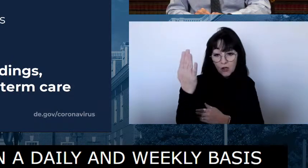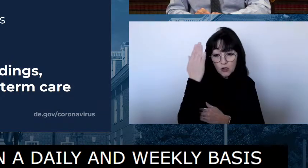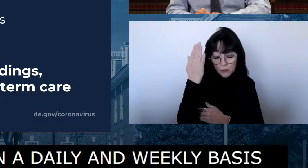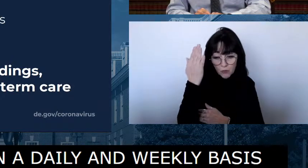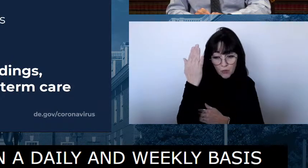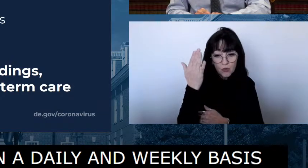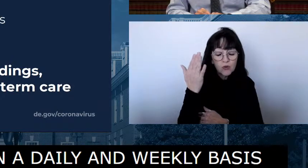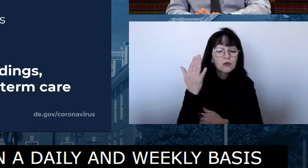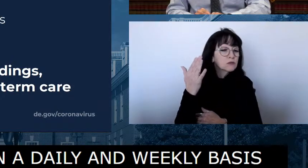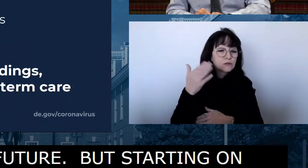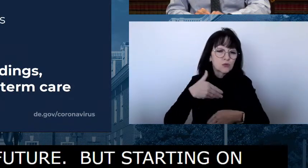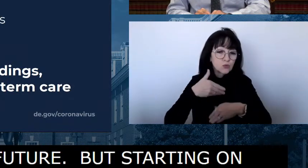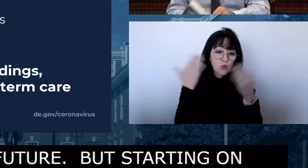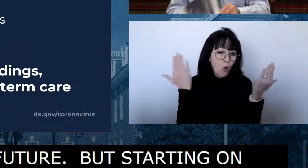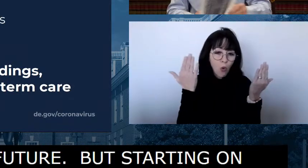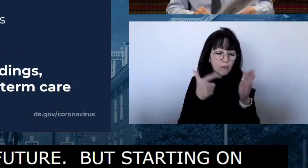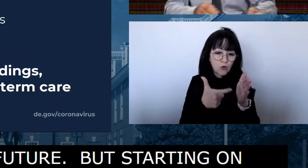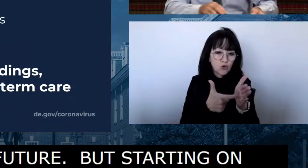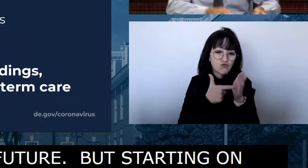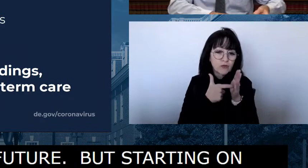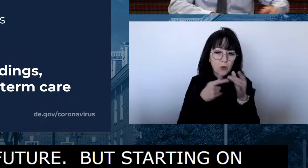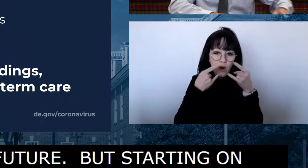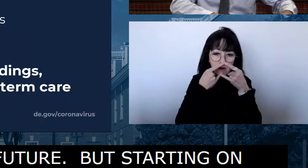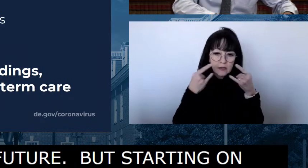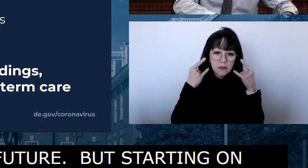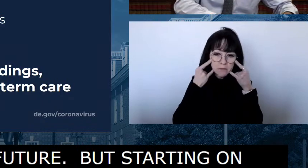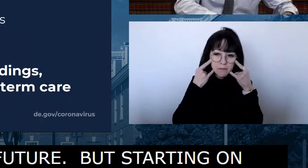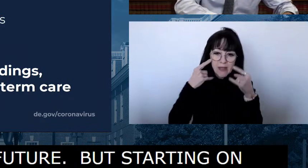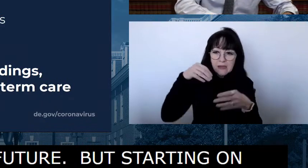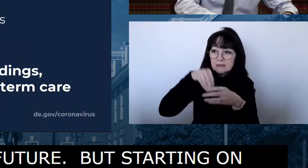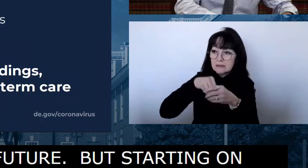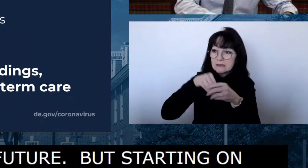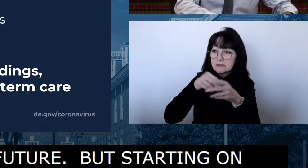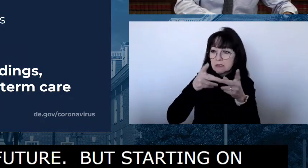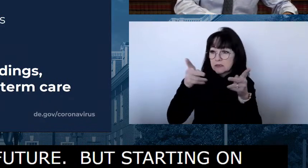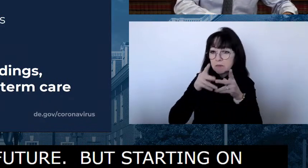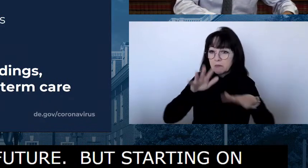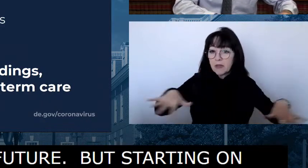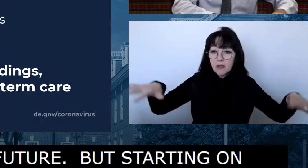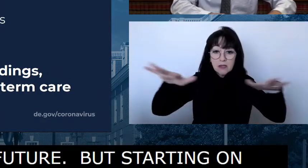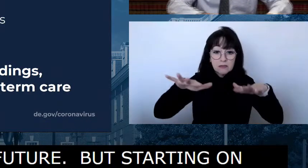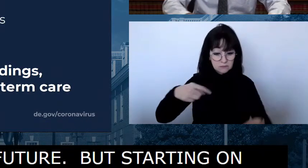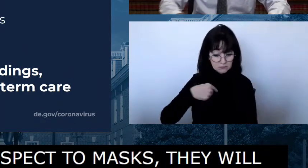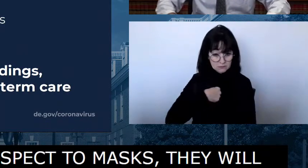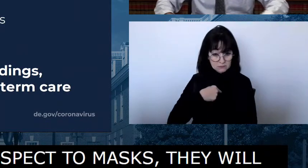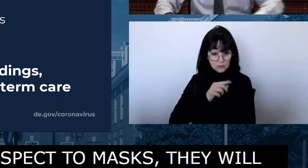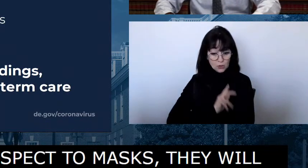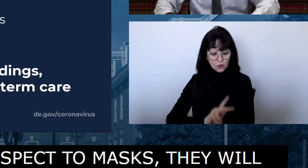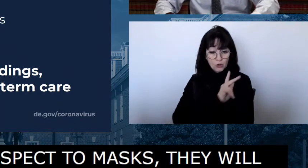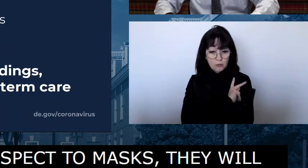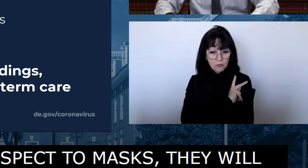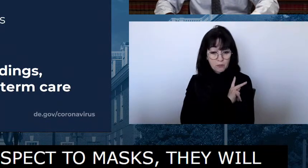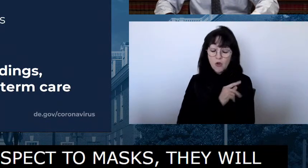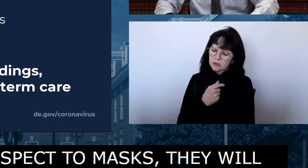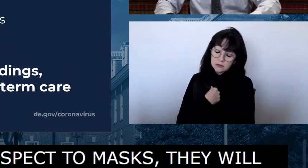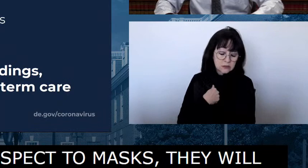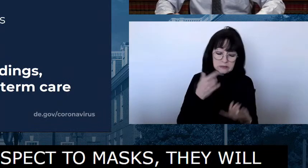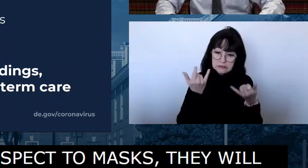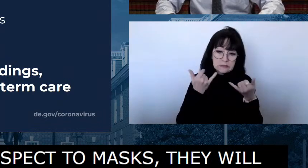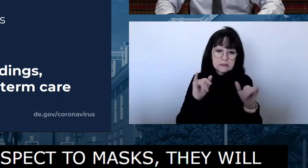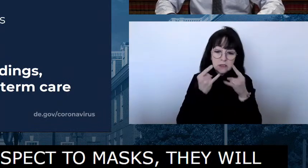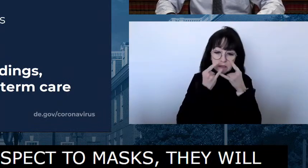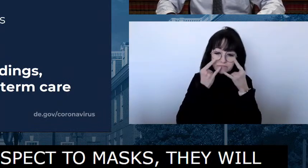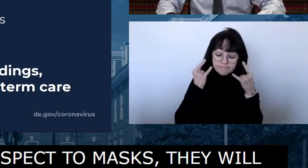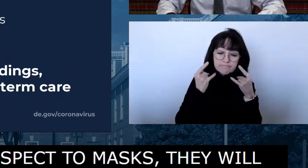required indoors. I will continue to be careful around my mother and in respect to some of the employees who work